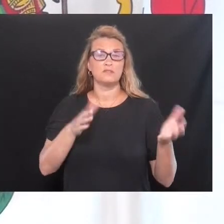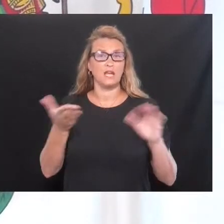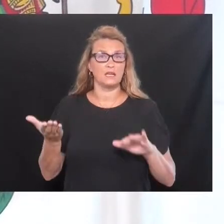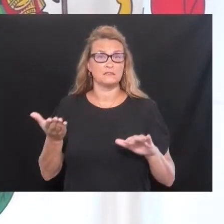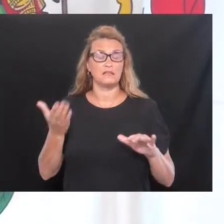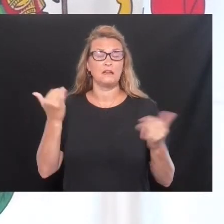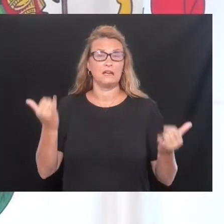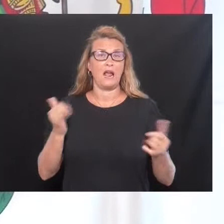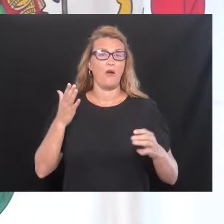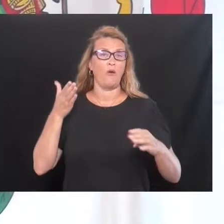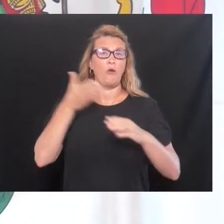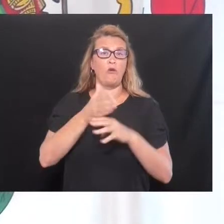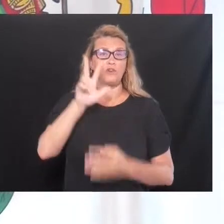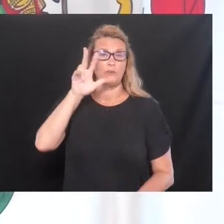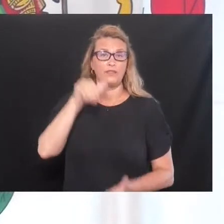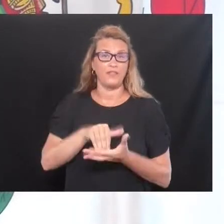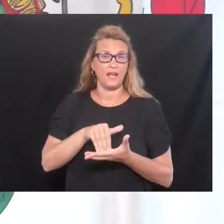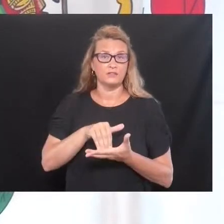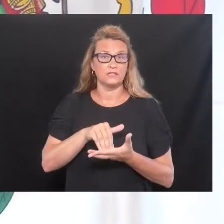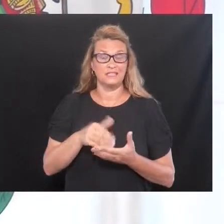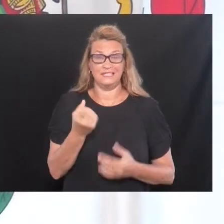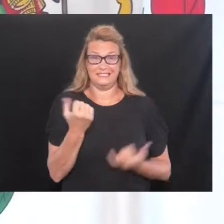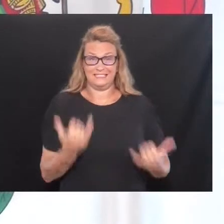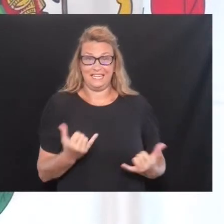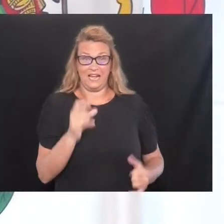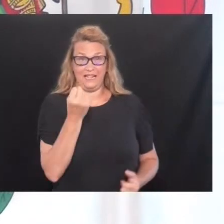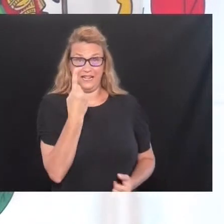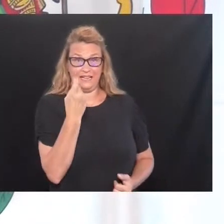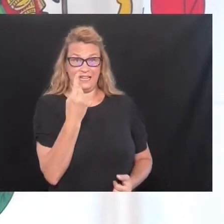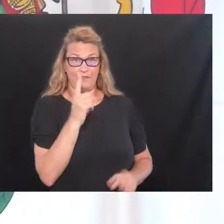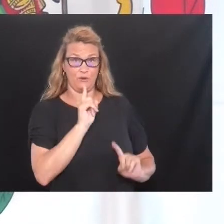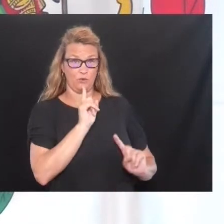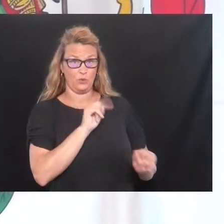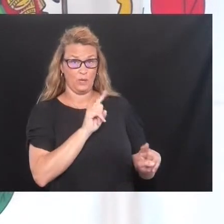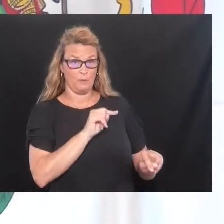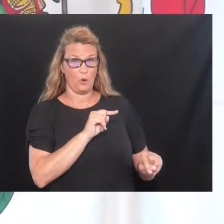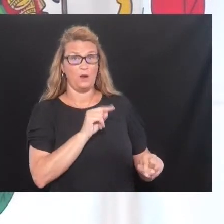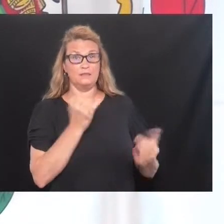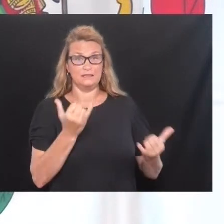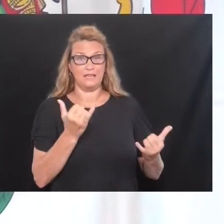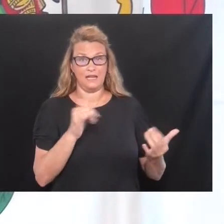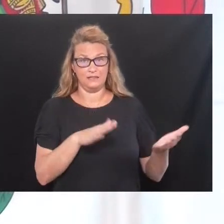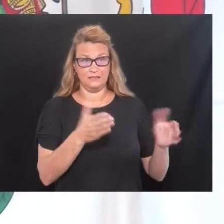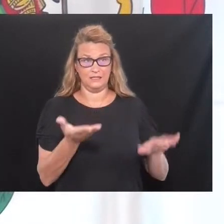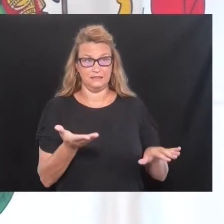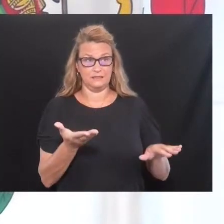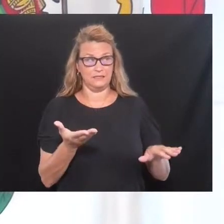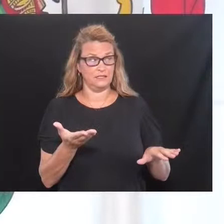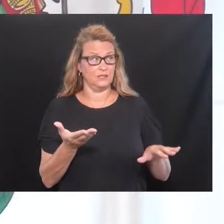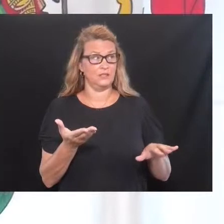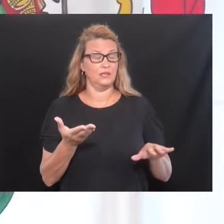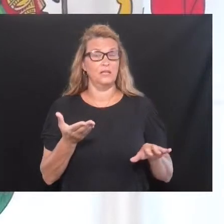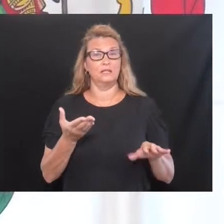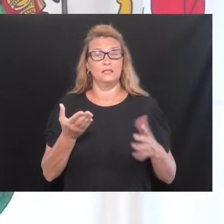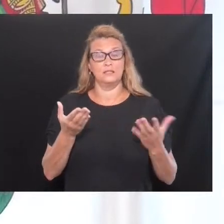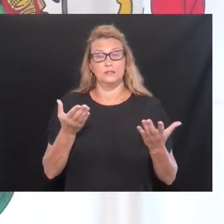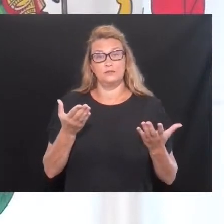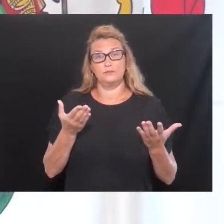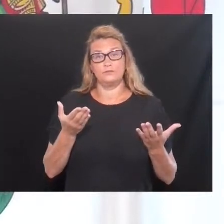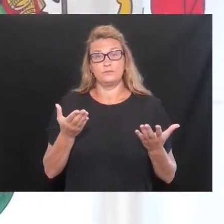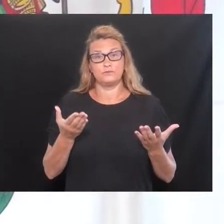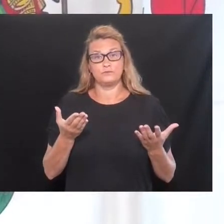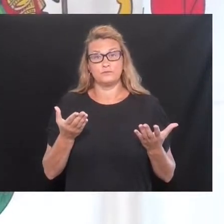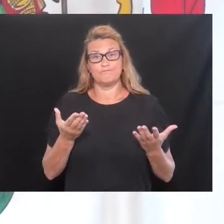deaths. We have 11 additional deaths since my last briefing on Wednesday. And I